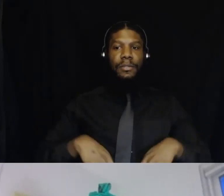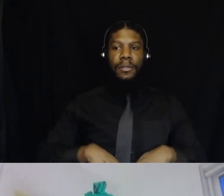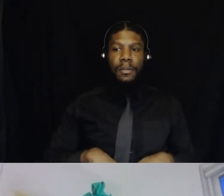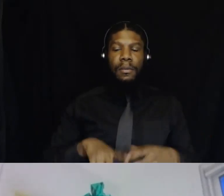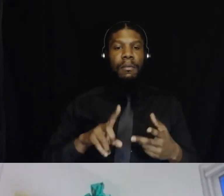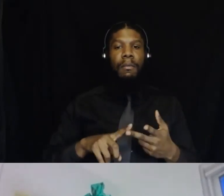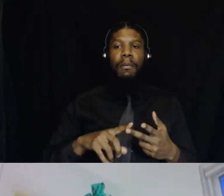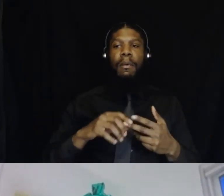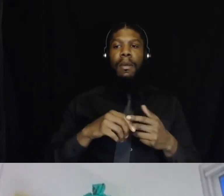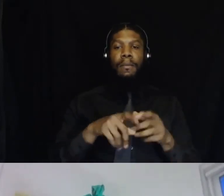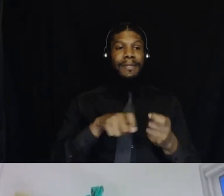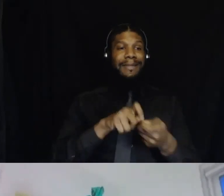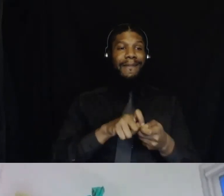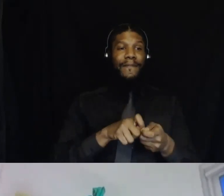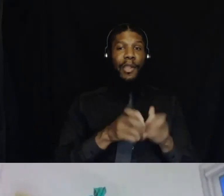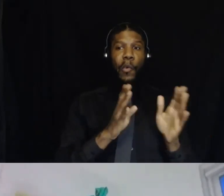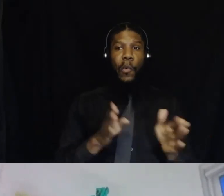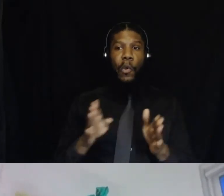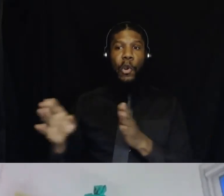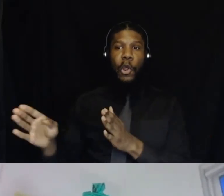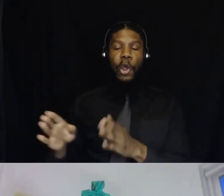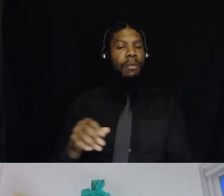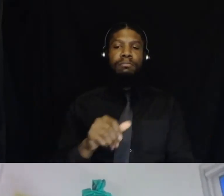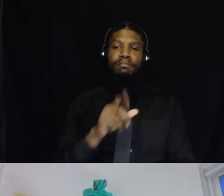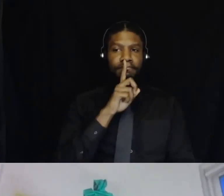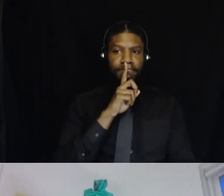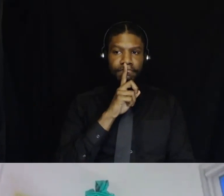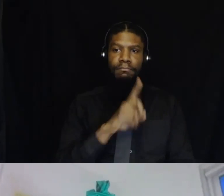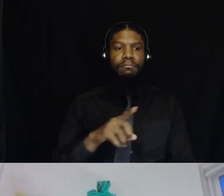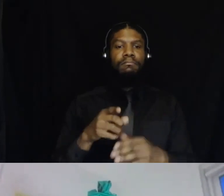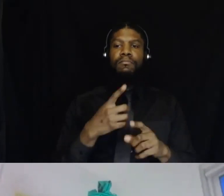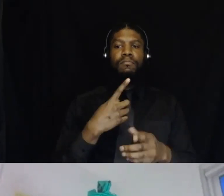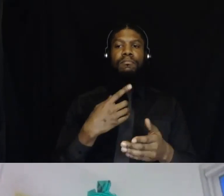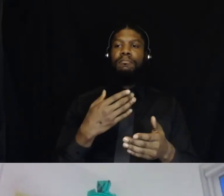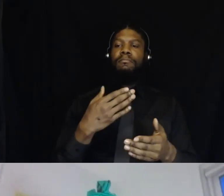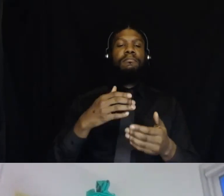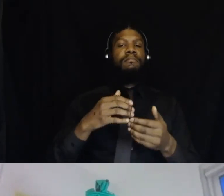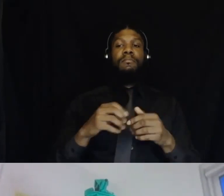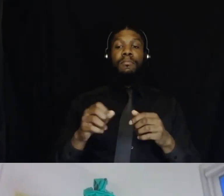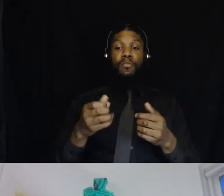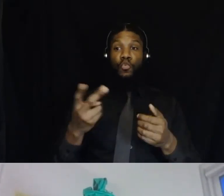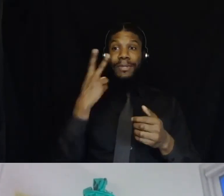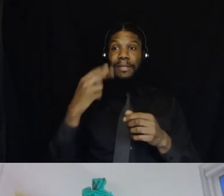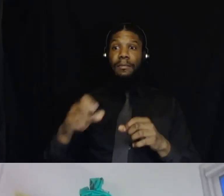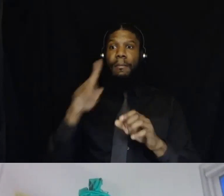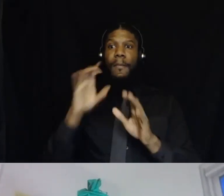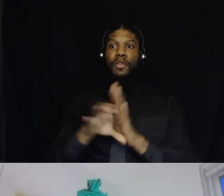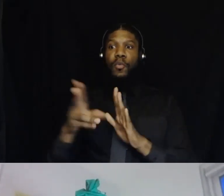your collage. Content can be arranged any way you like, upside down, side by